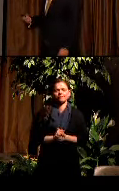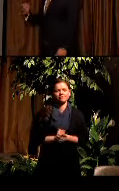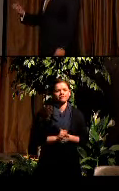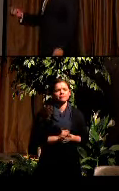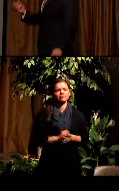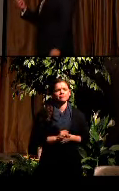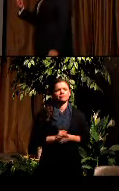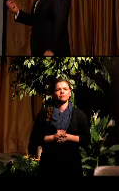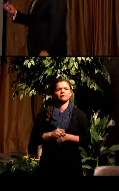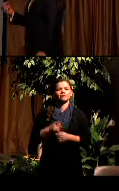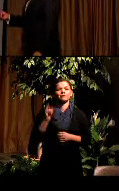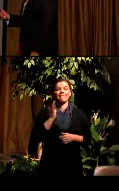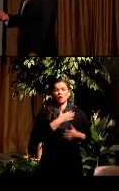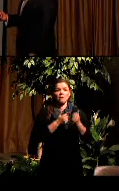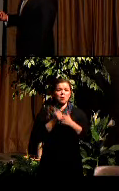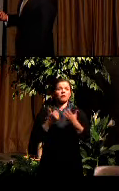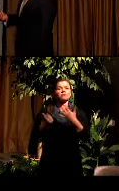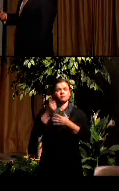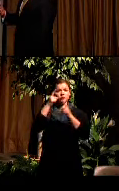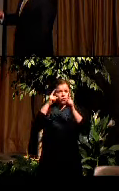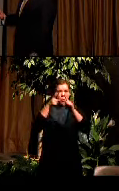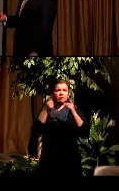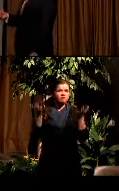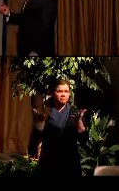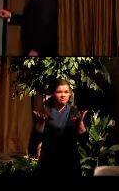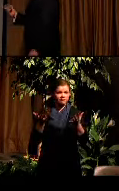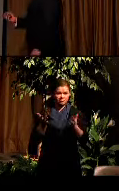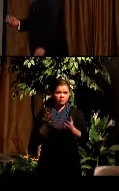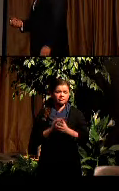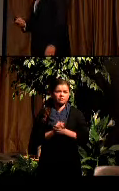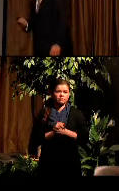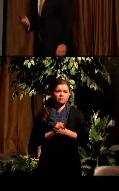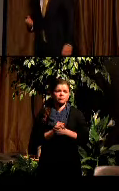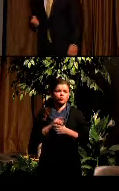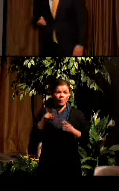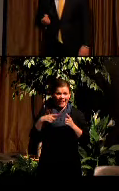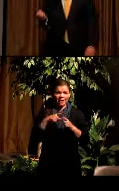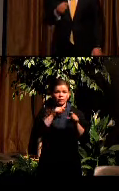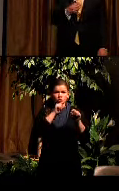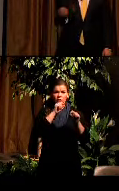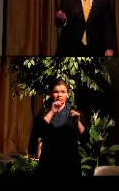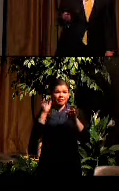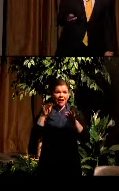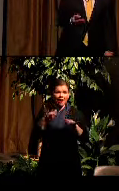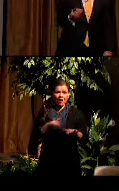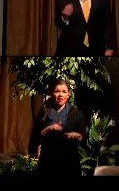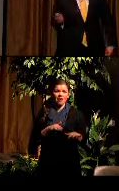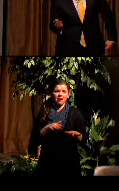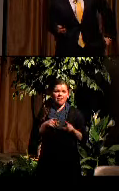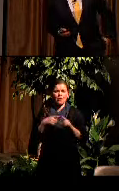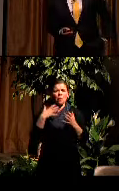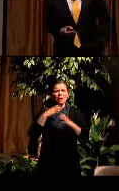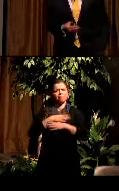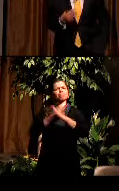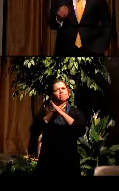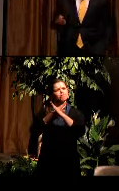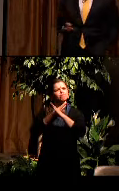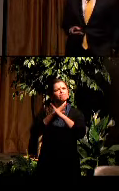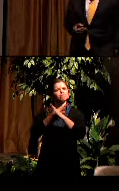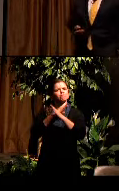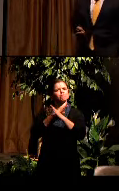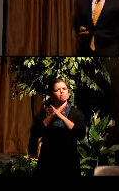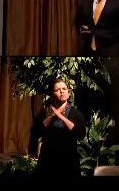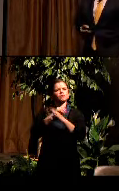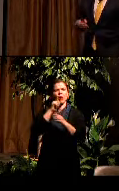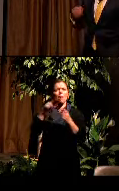that we need to sort of get concerned about these species when they're common. The time to protect these species, or any species, is when it's common, not when